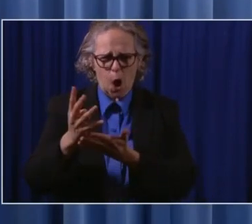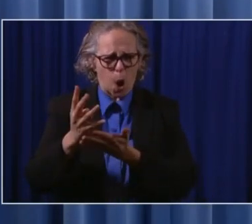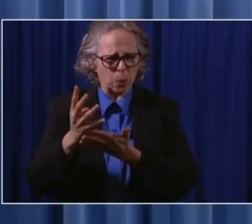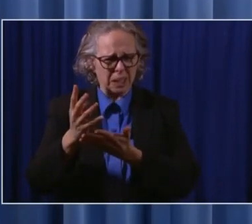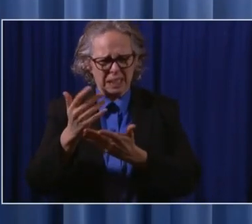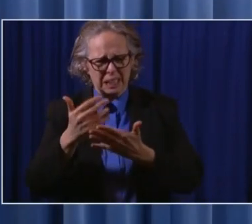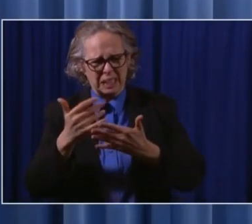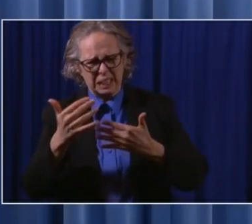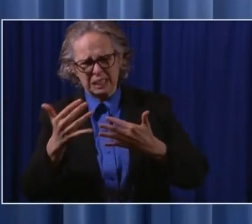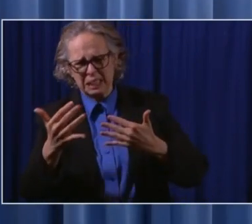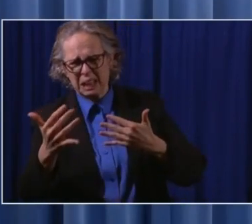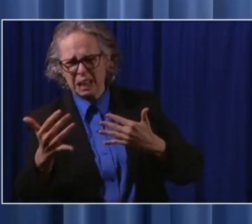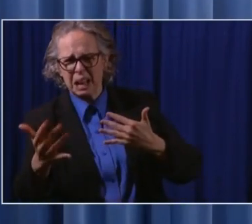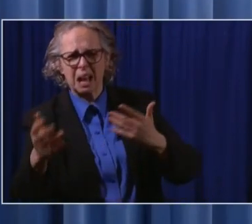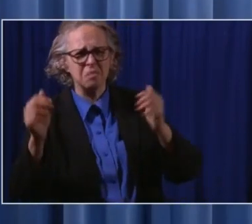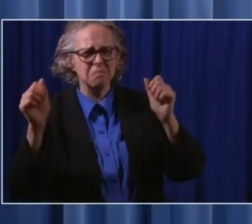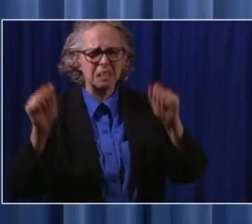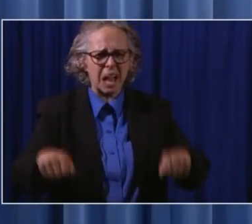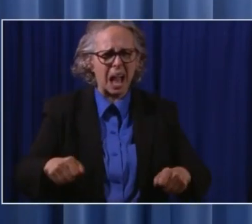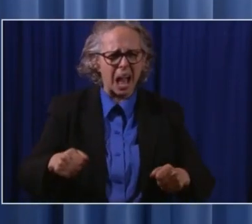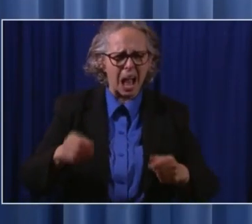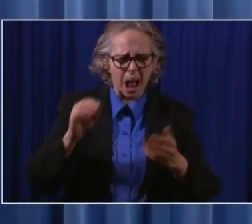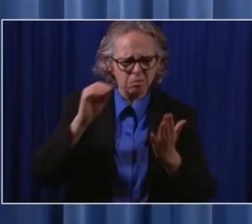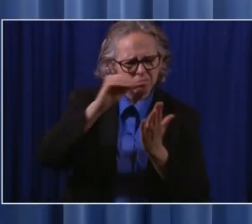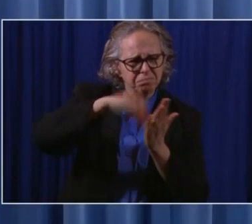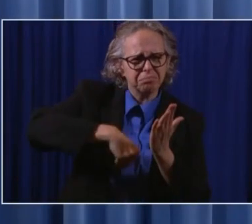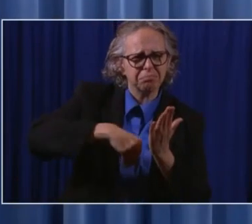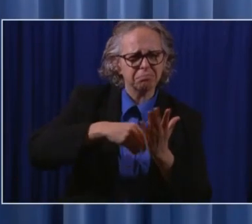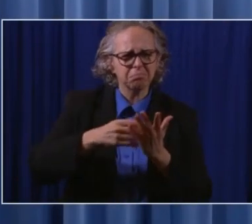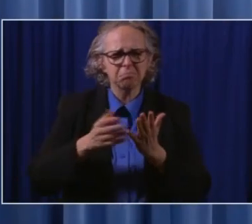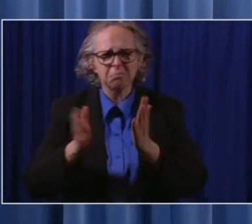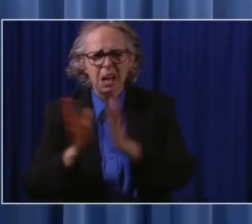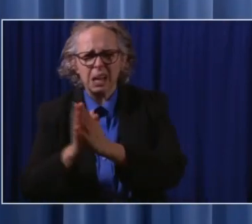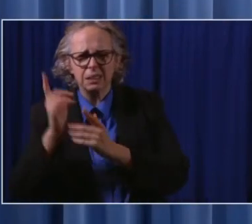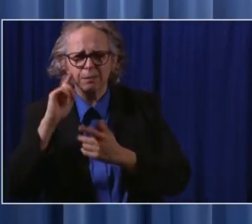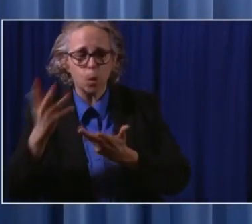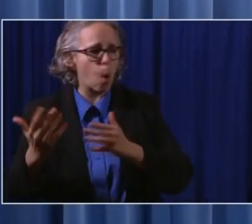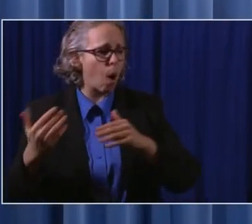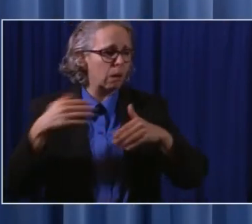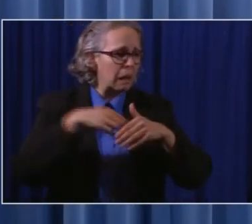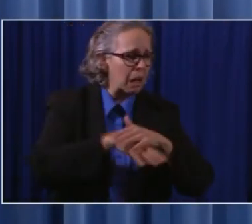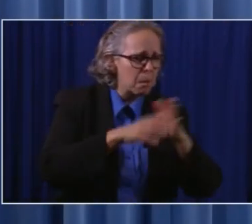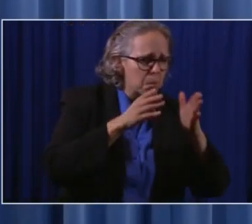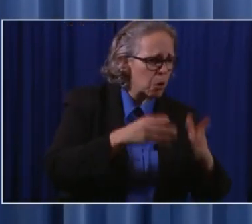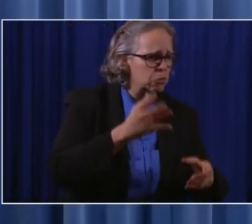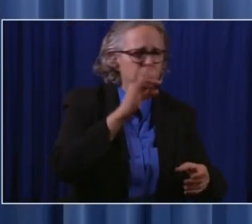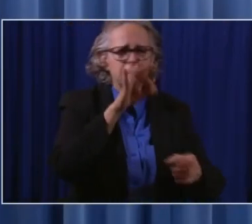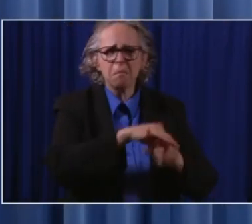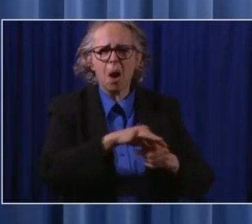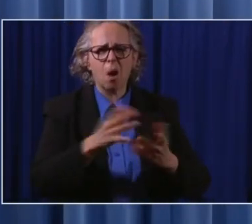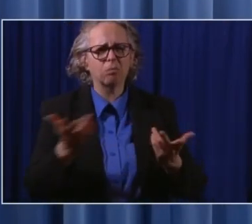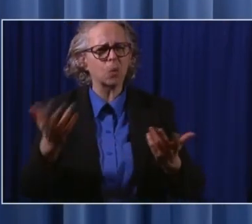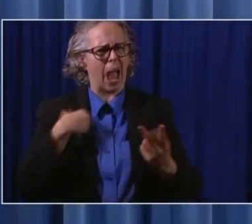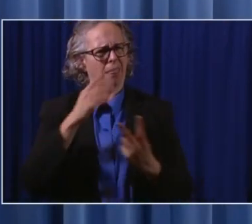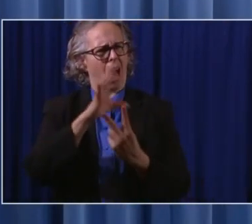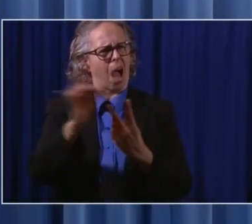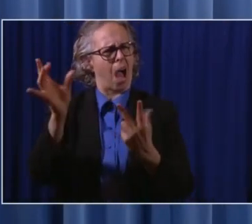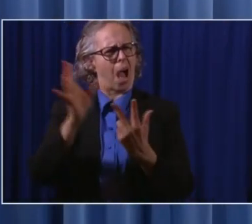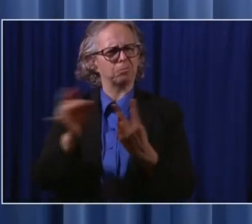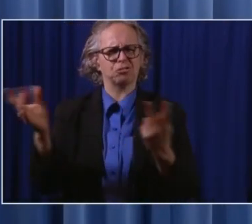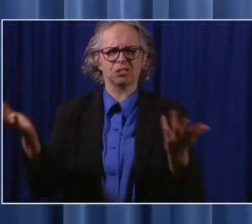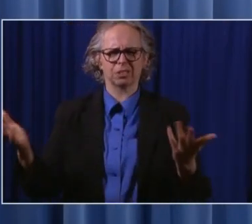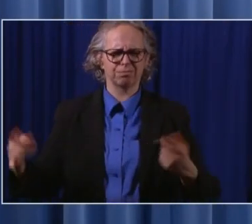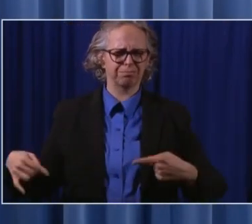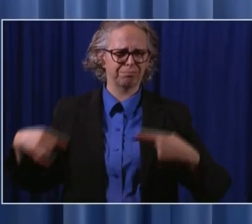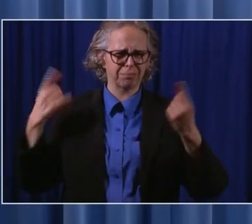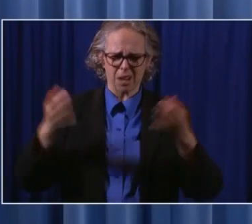on certain days and cast their ballot. And then you've got the 13 hours of Election Day. There's absolutely no reason to think that this election could